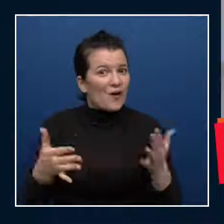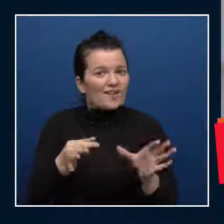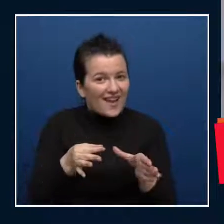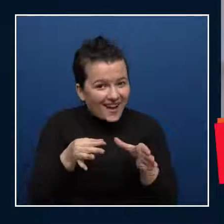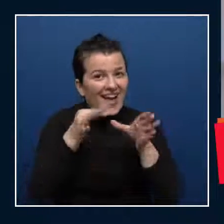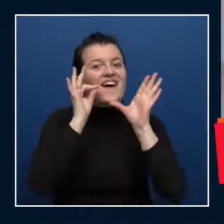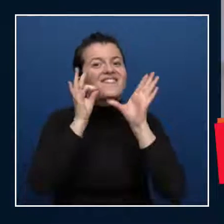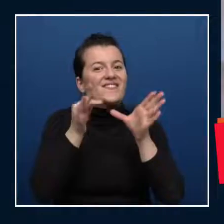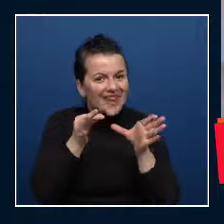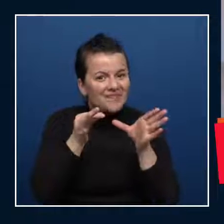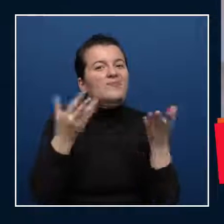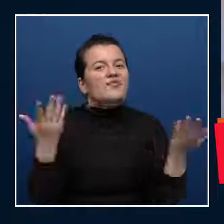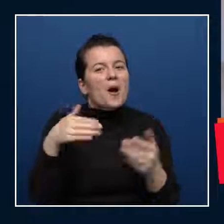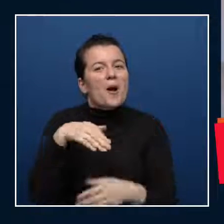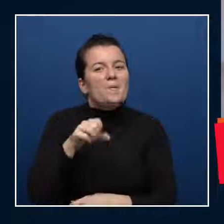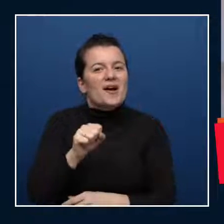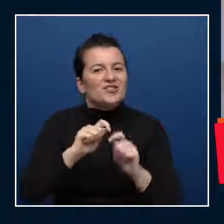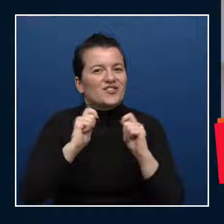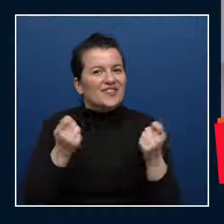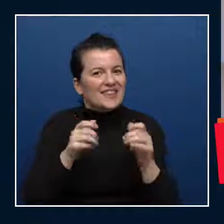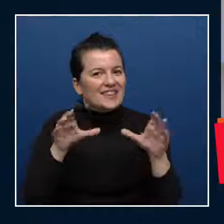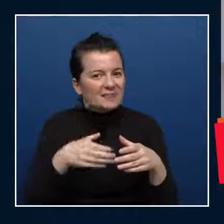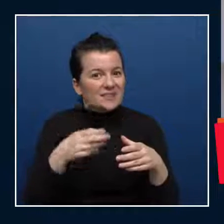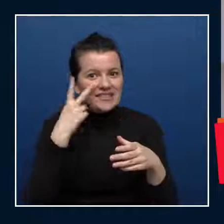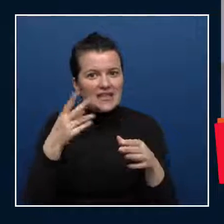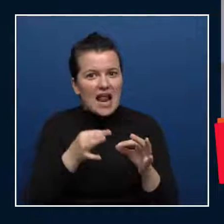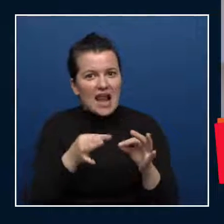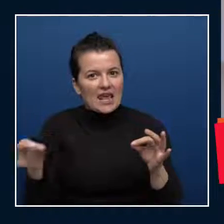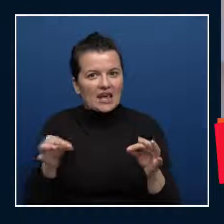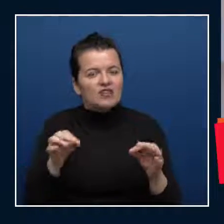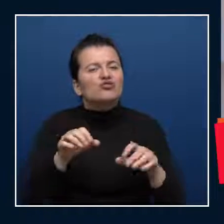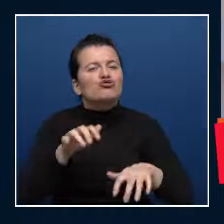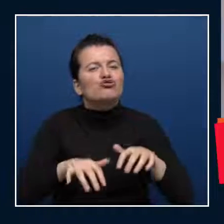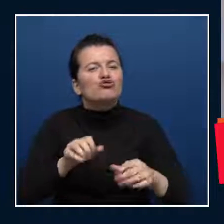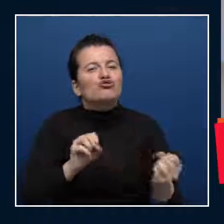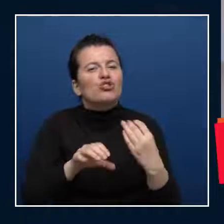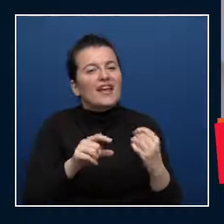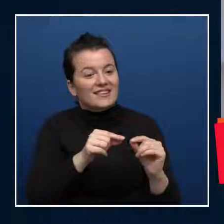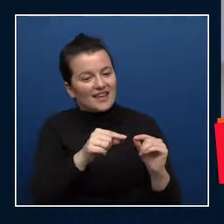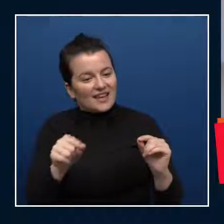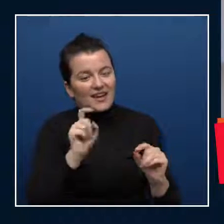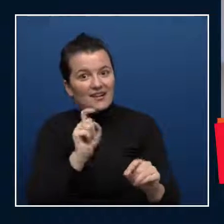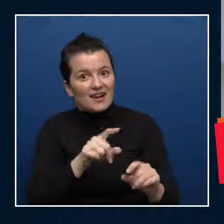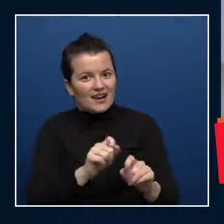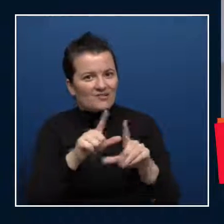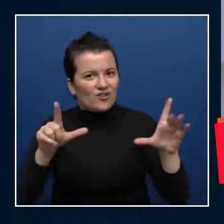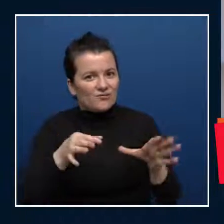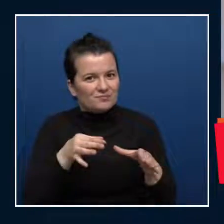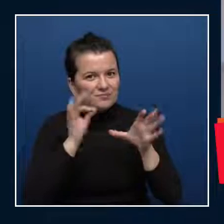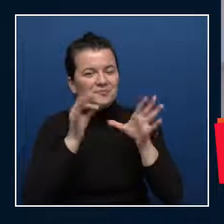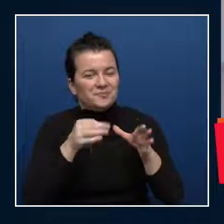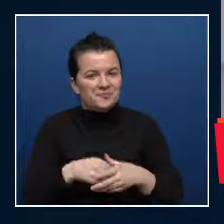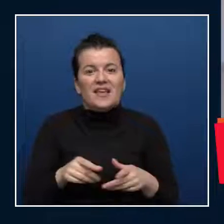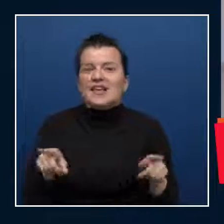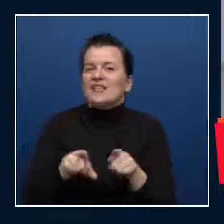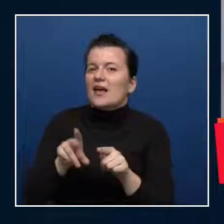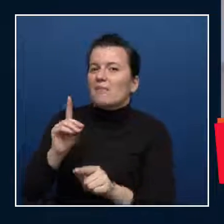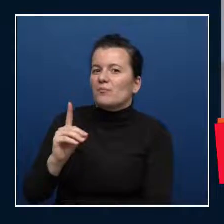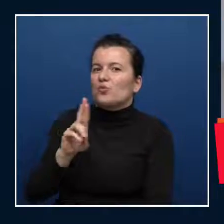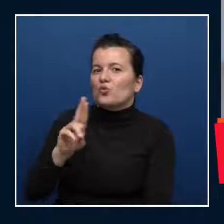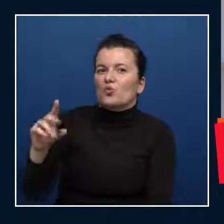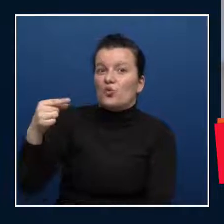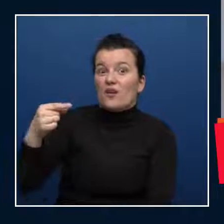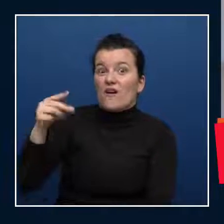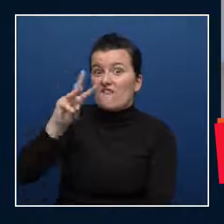Microsoft Teams, and you can find the link in the chat, but also on the virtual.duke.nl website. So join in. It's